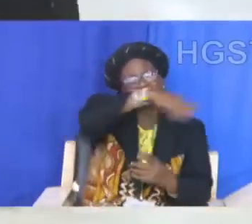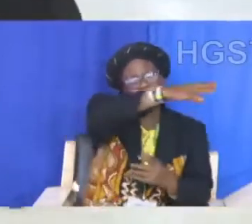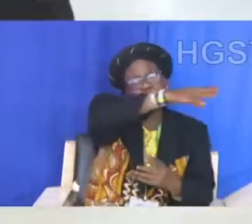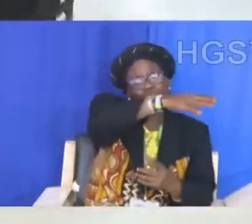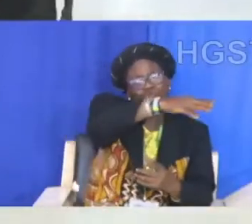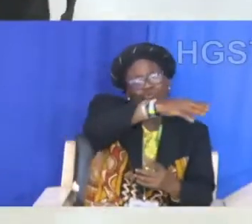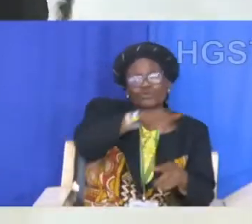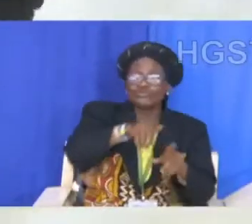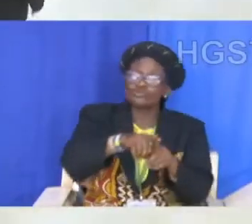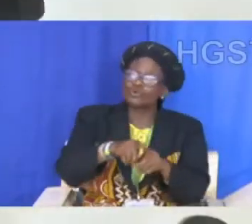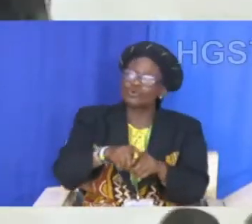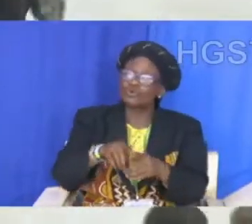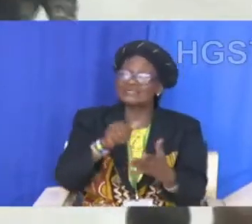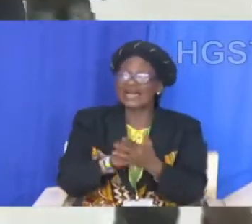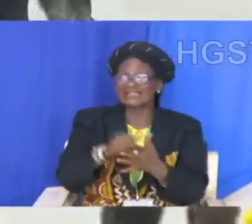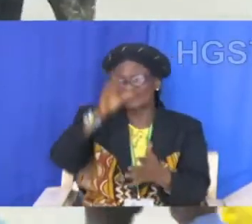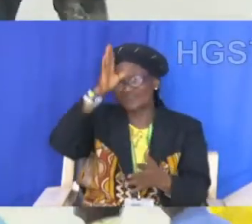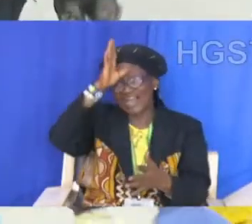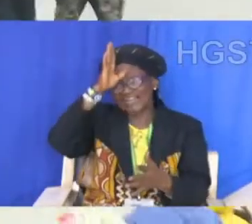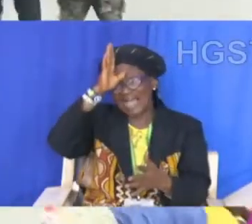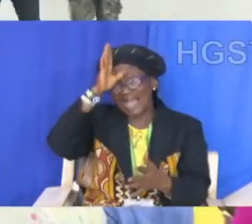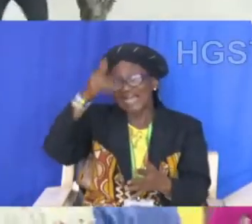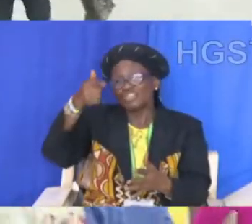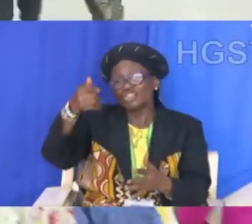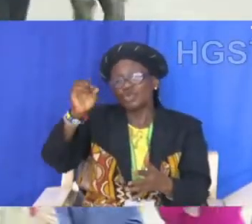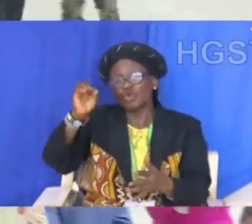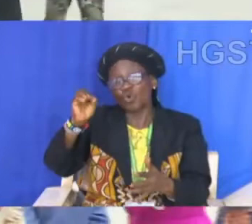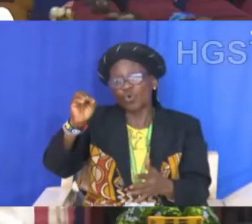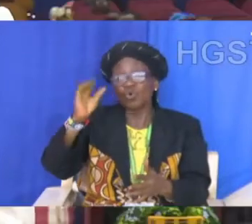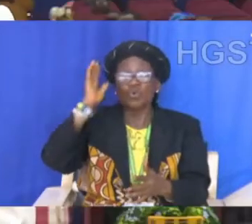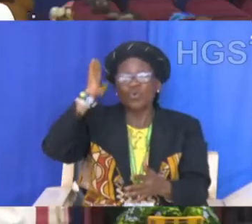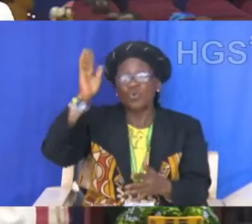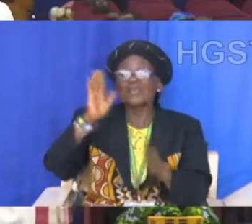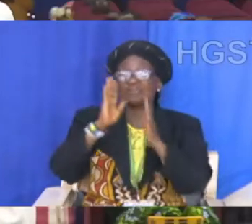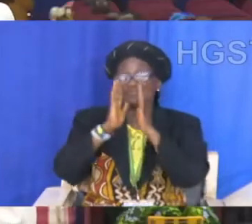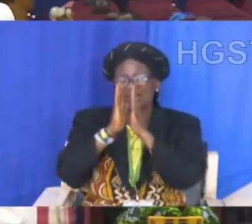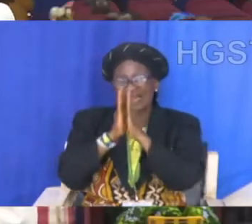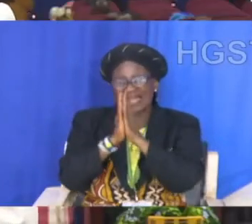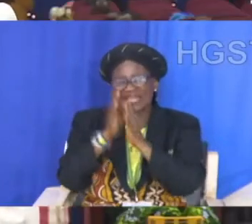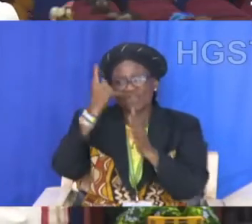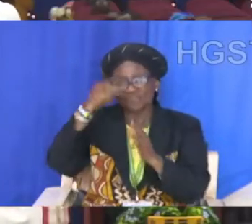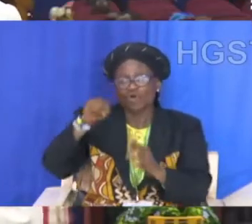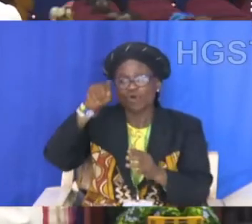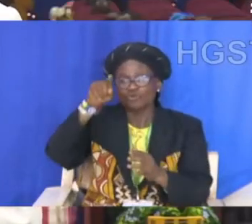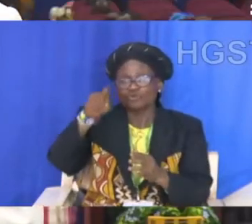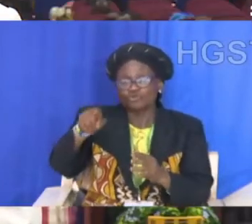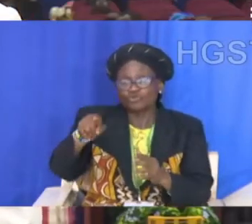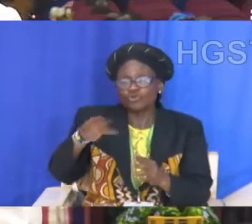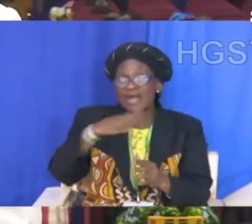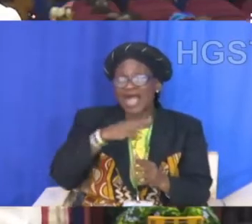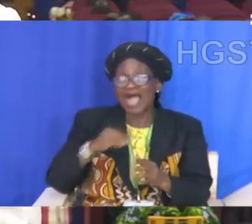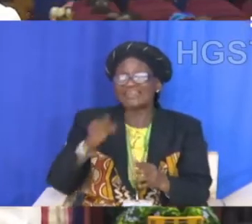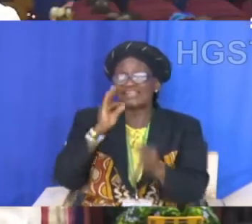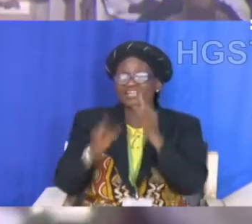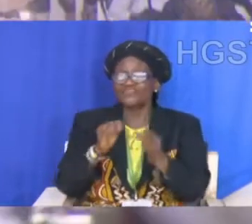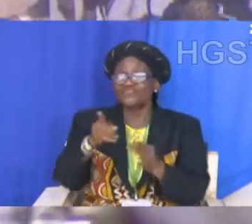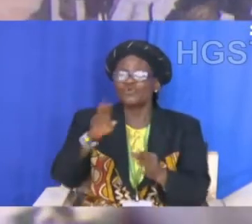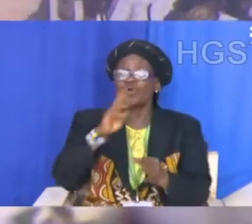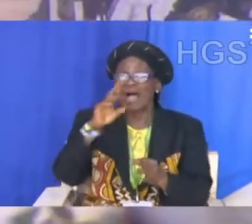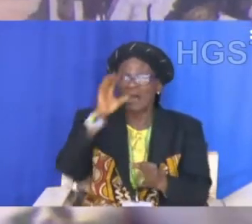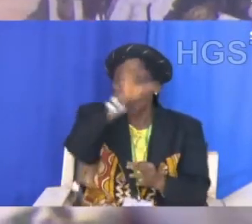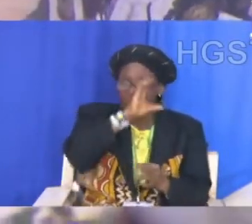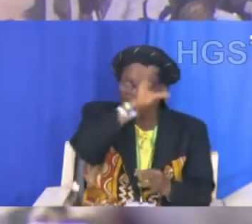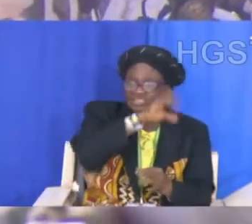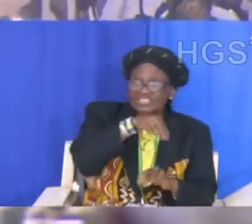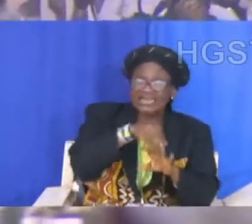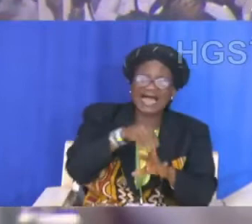I know some of you gave your life during the Holy Communion. I'm just talking to those who came later. You see, you want to give your life to